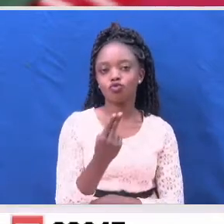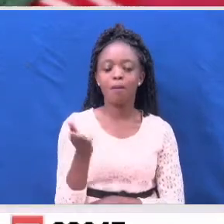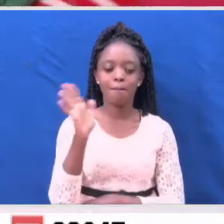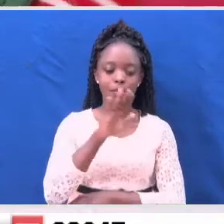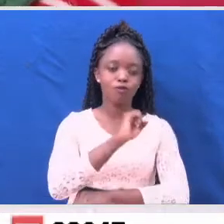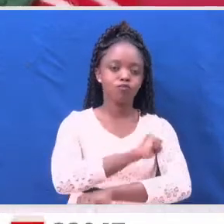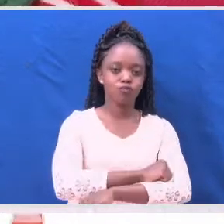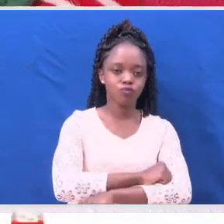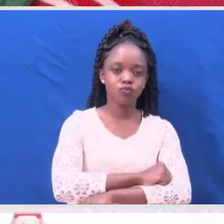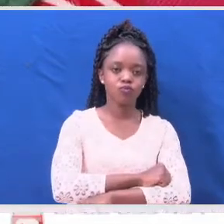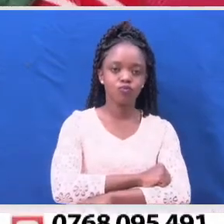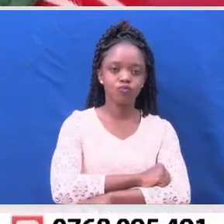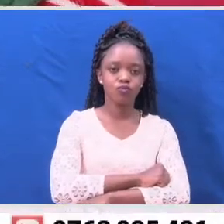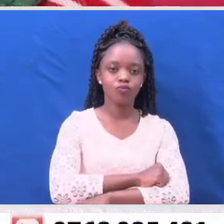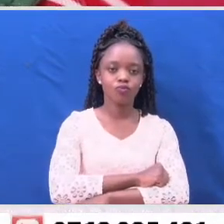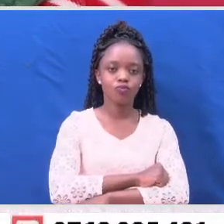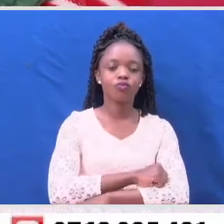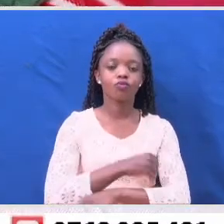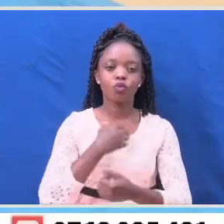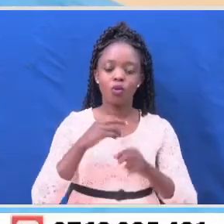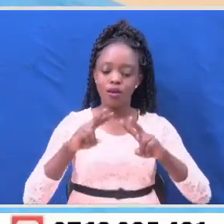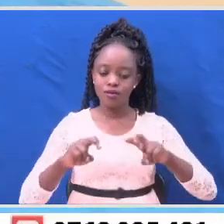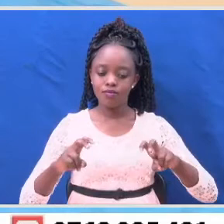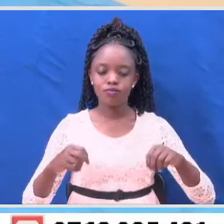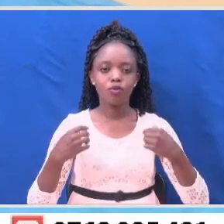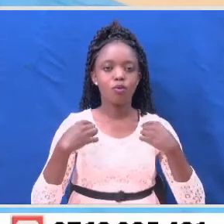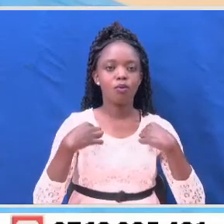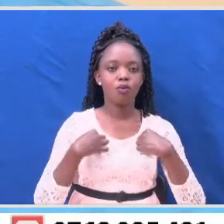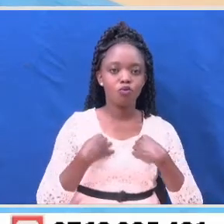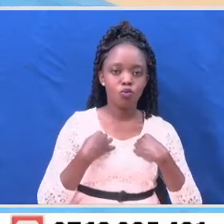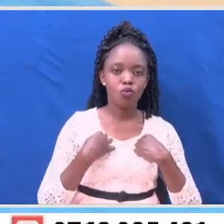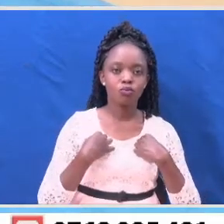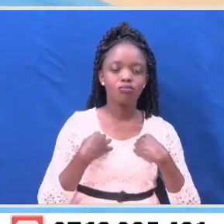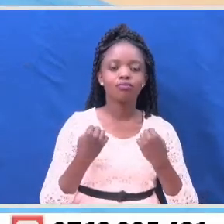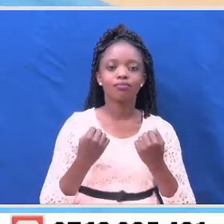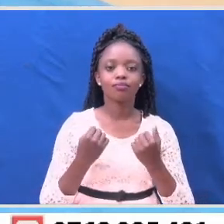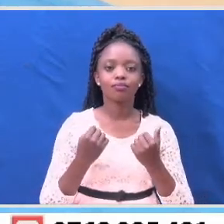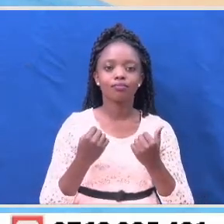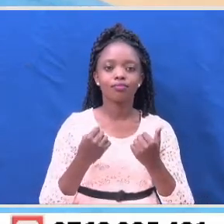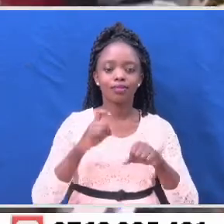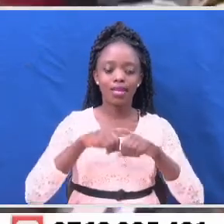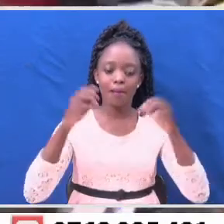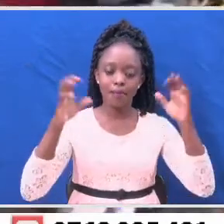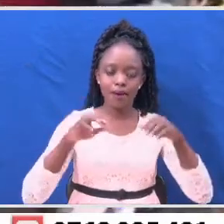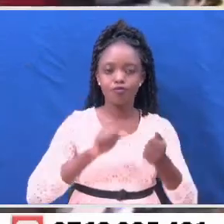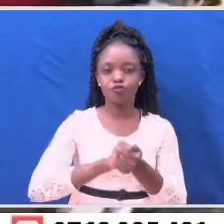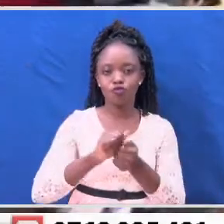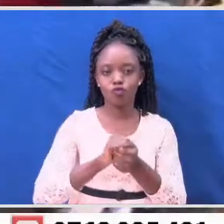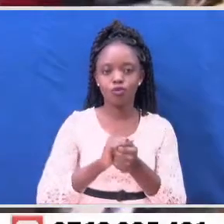shule. Nimejipanga tu niende kutafuta hizi za nguo, ndio ikichafuka nafua wanarudia.